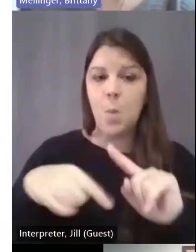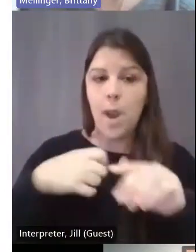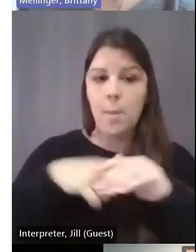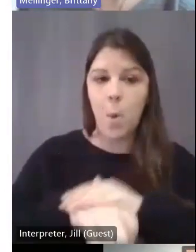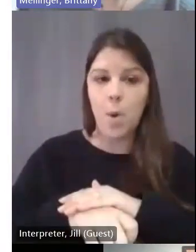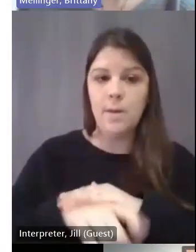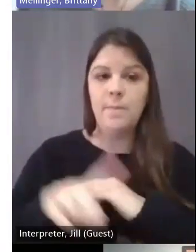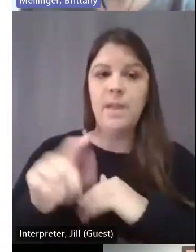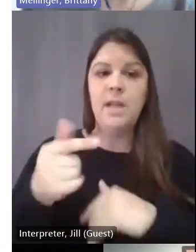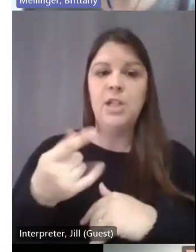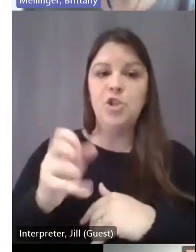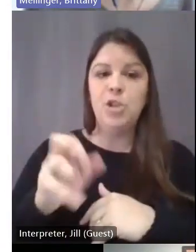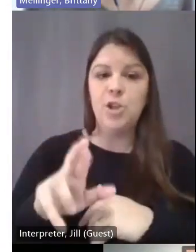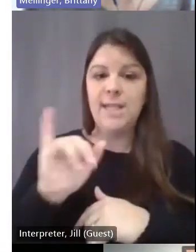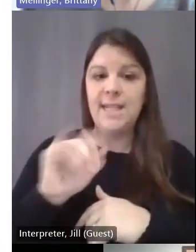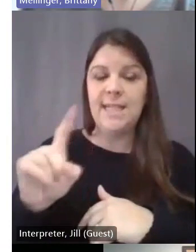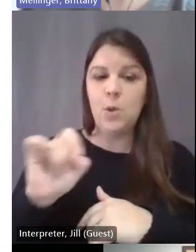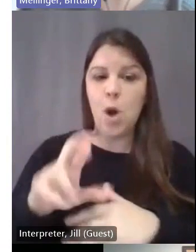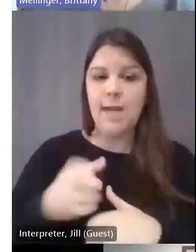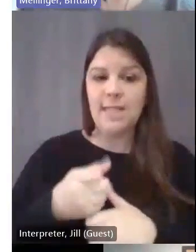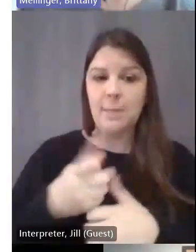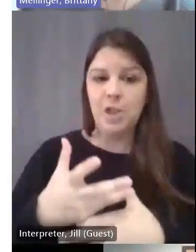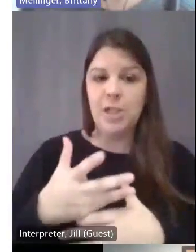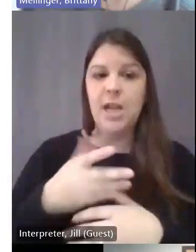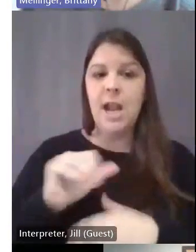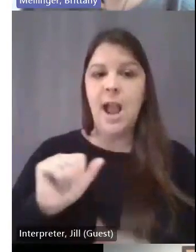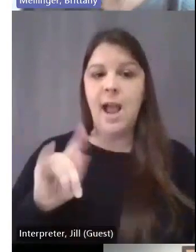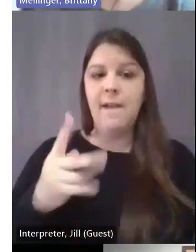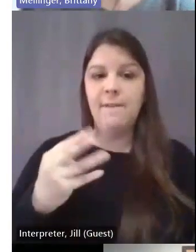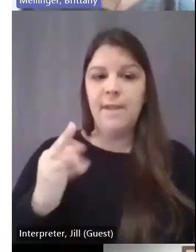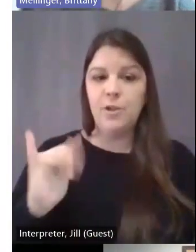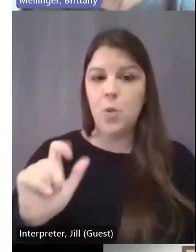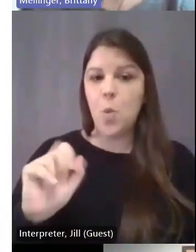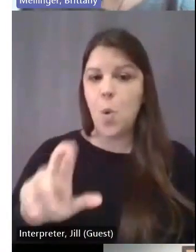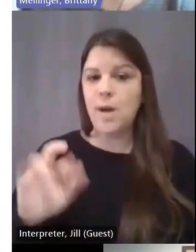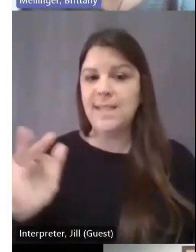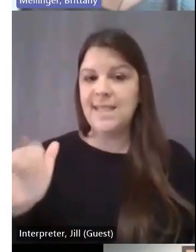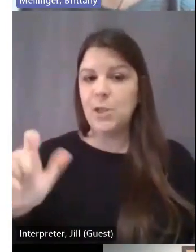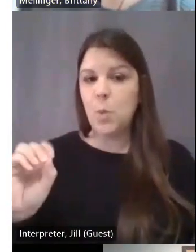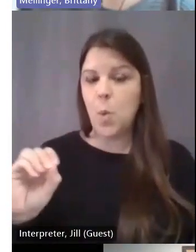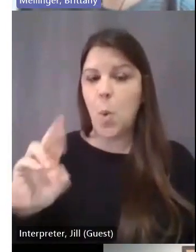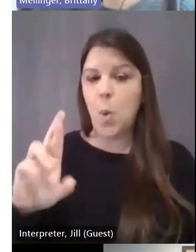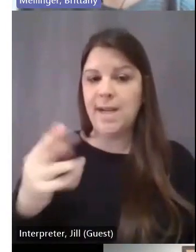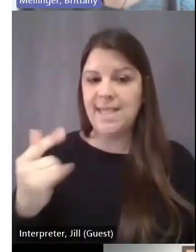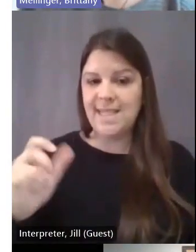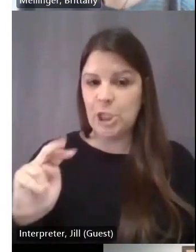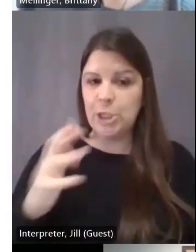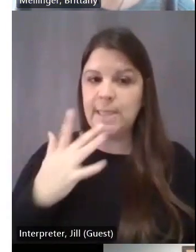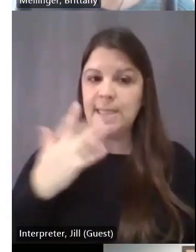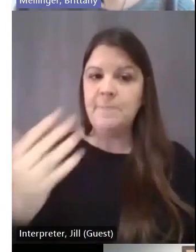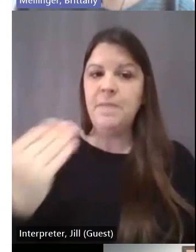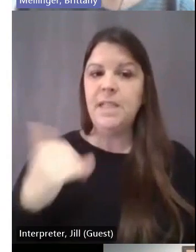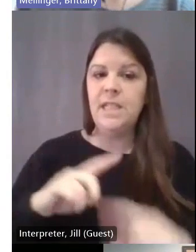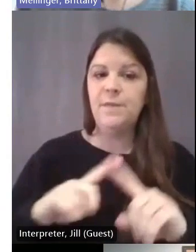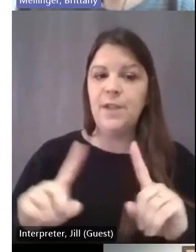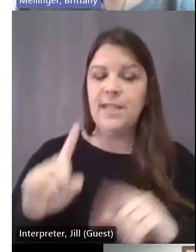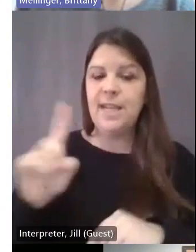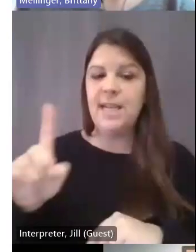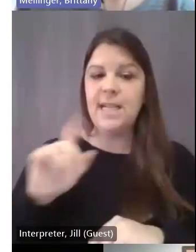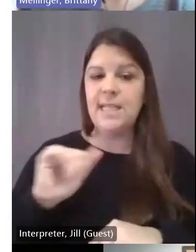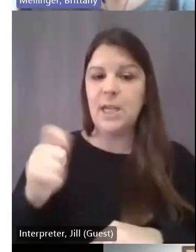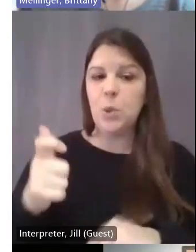affectional or sexual orientation, as well as differences in sex development. So that's pretty broad. And the